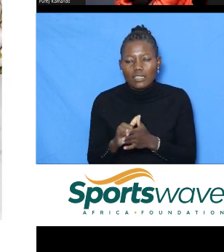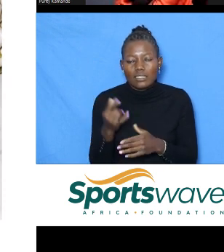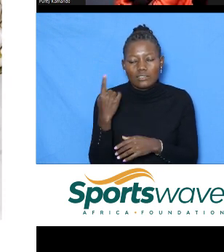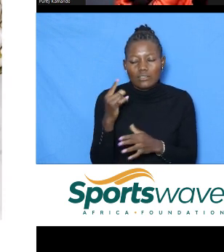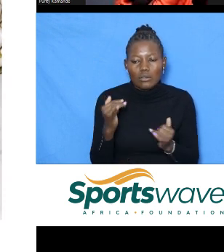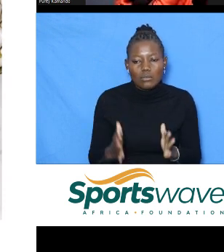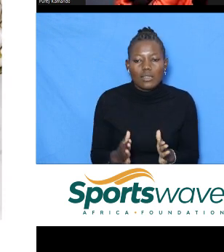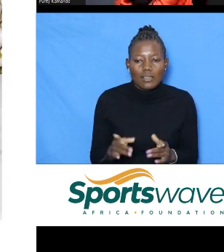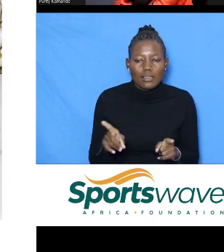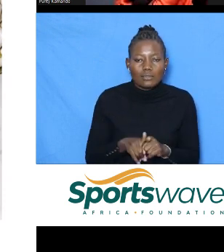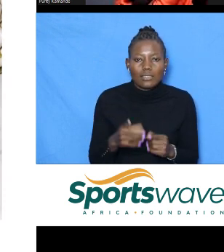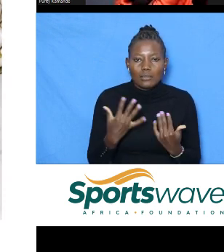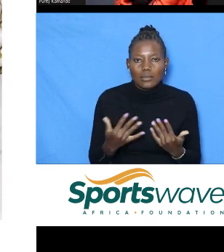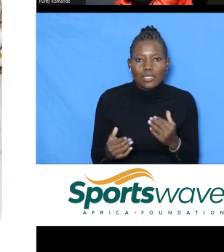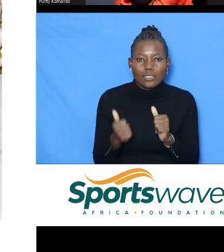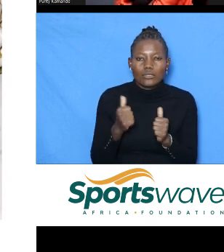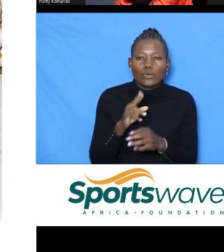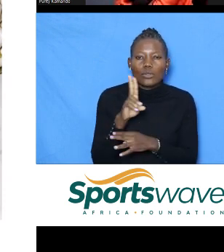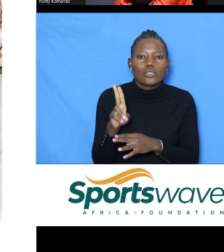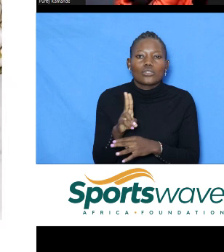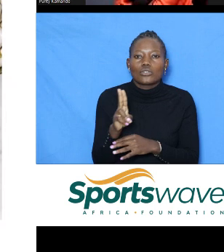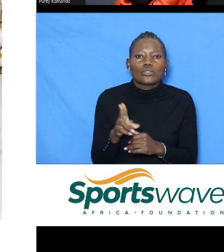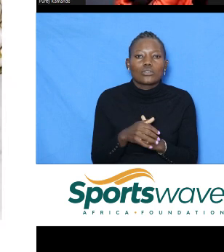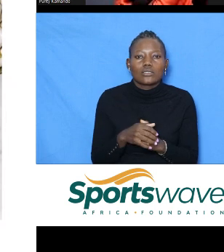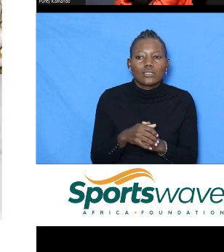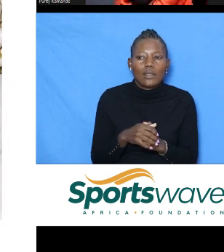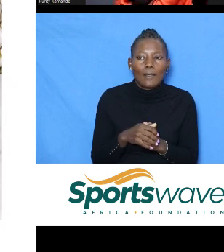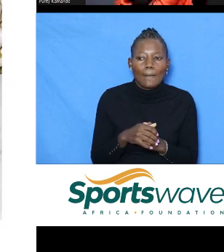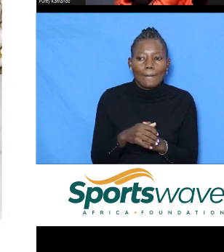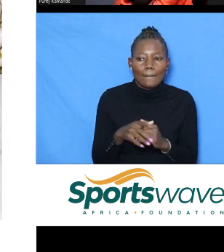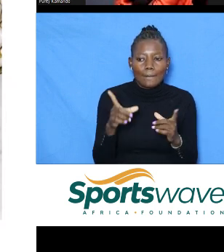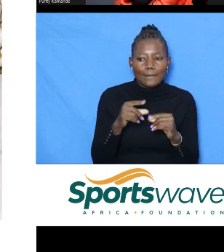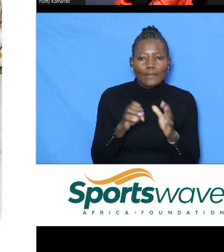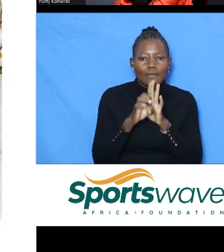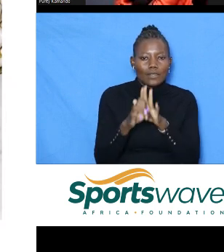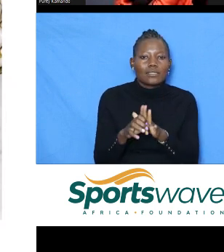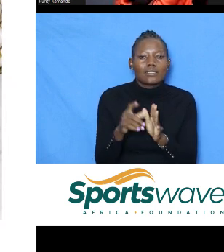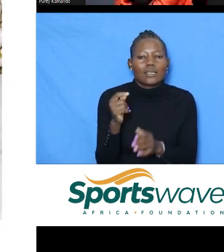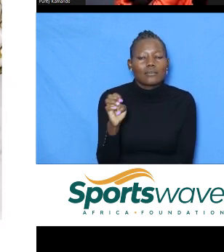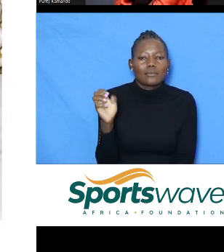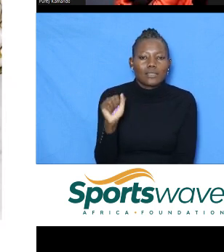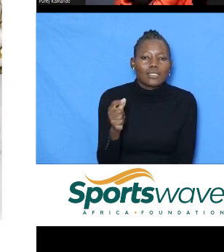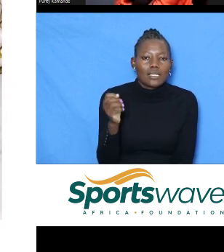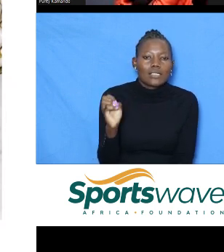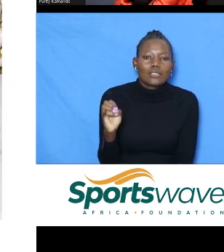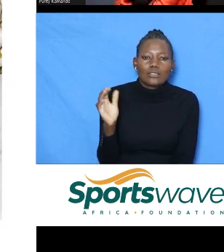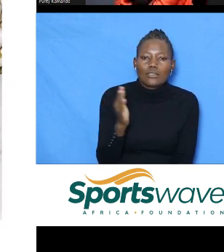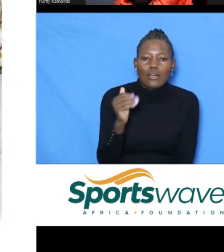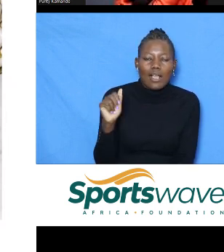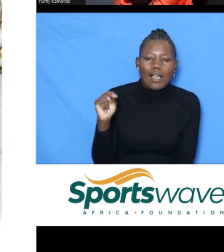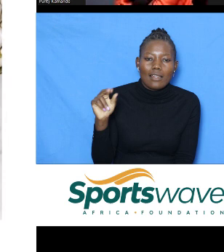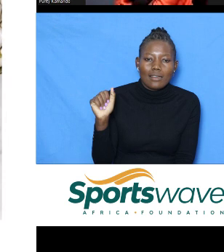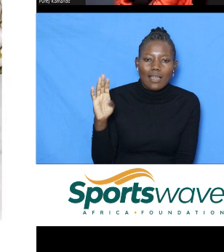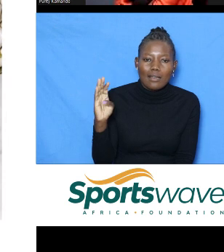athlete. Then also products that use terms such as testo, anabo, andro, boost.